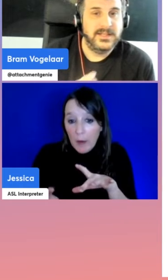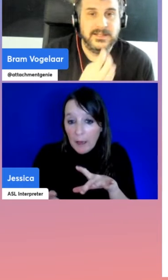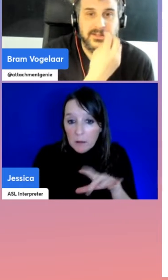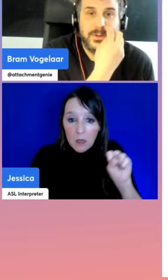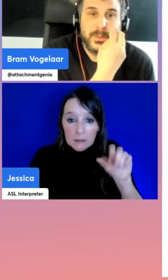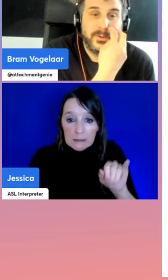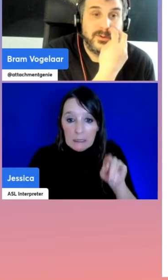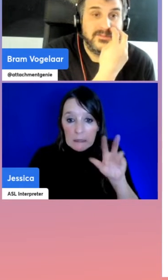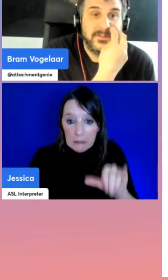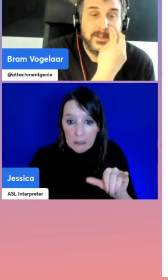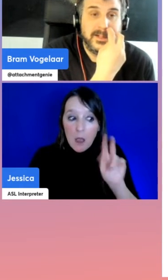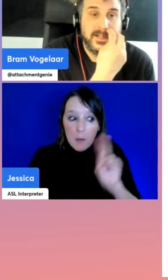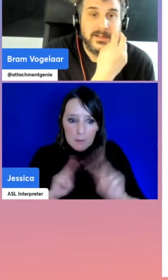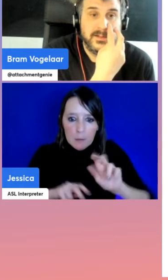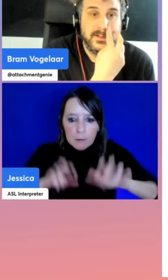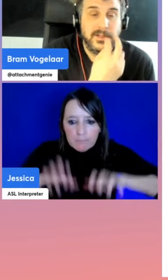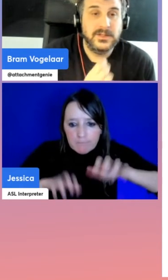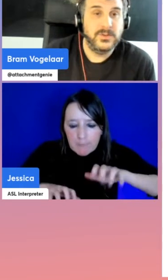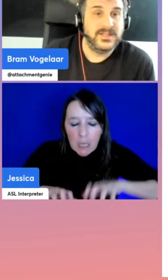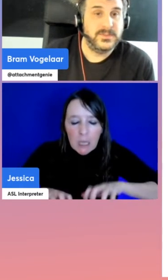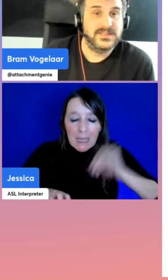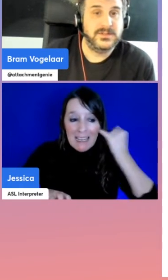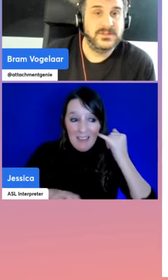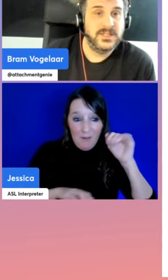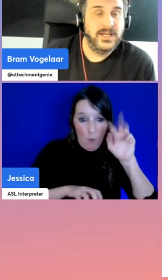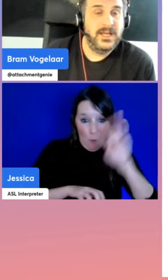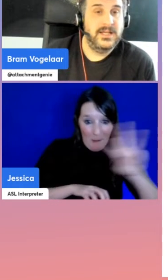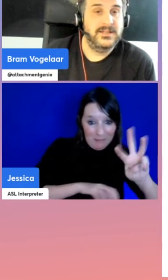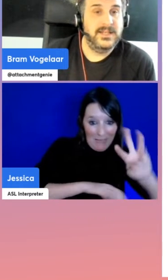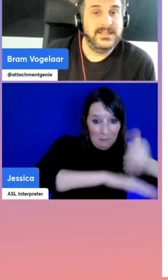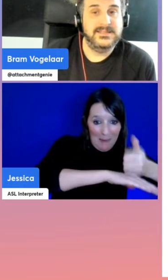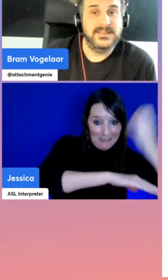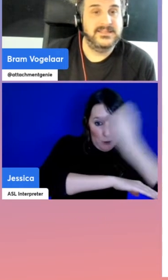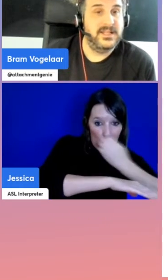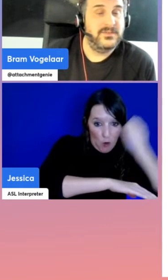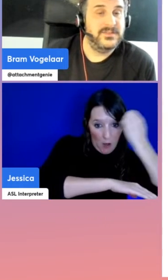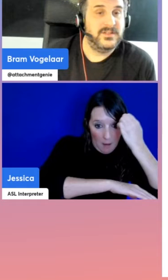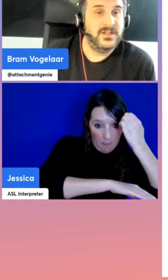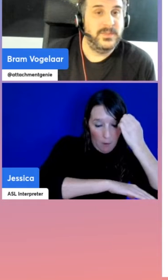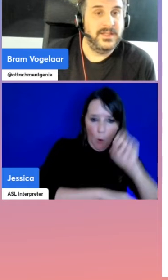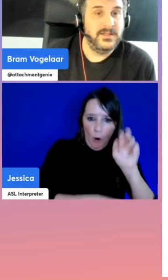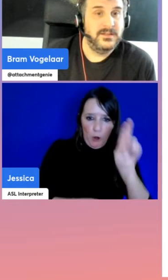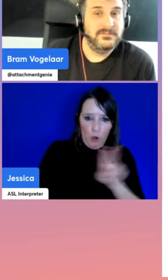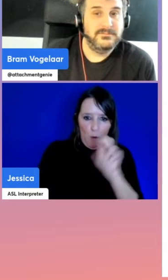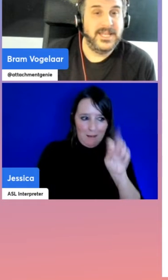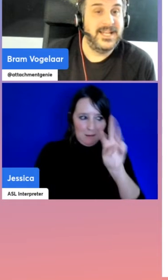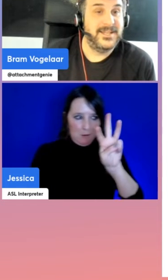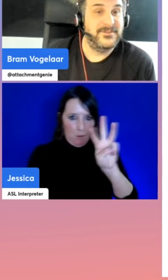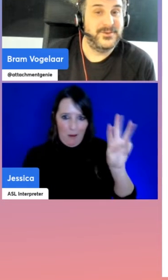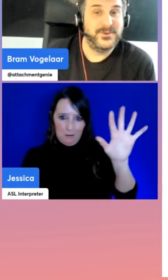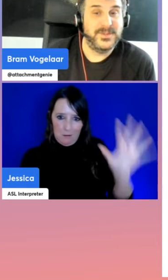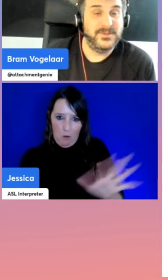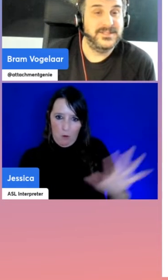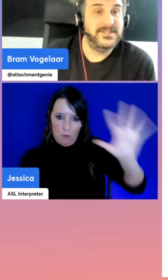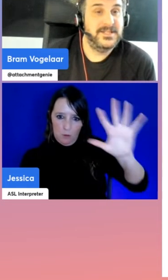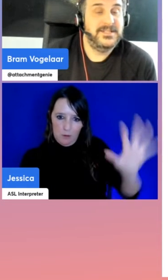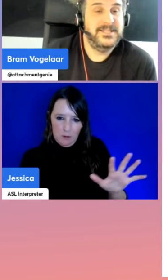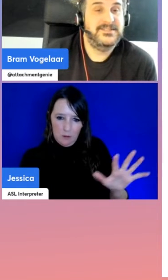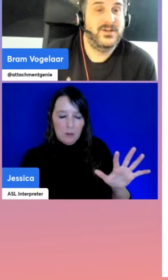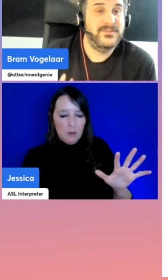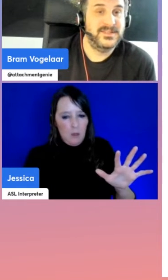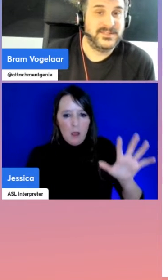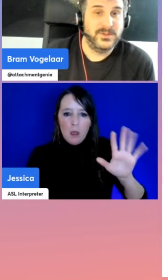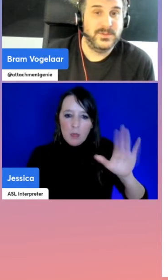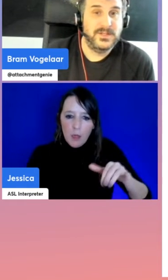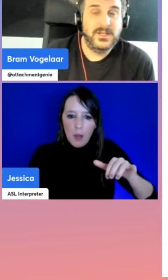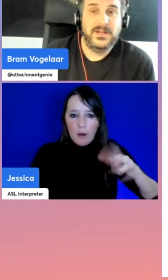in Europe or even US West Coast, the latency itself is going to be killing for those people. It's